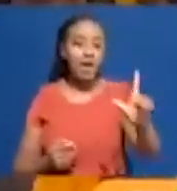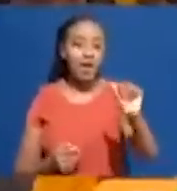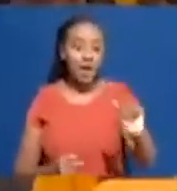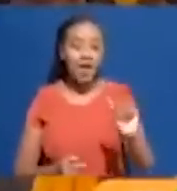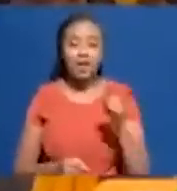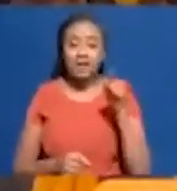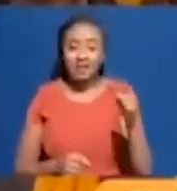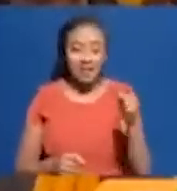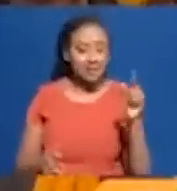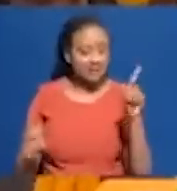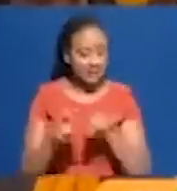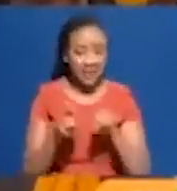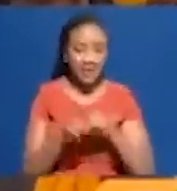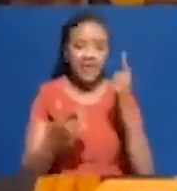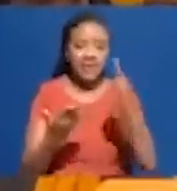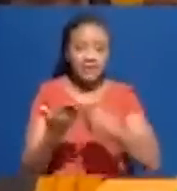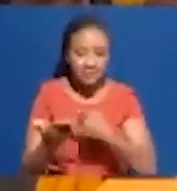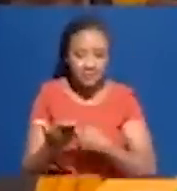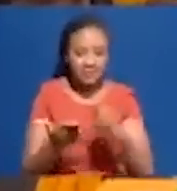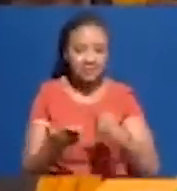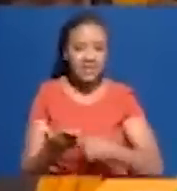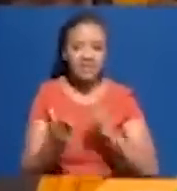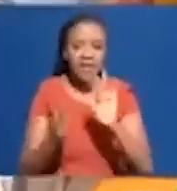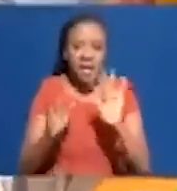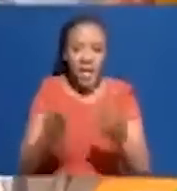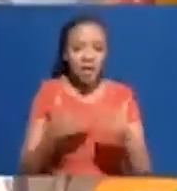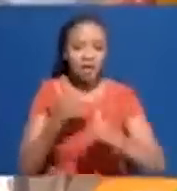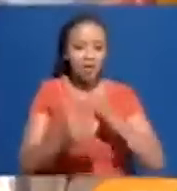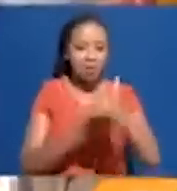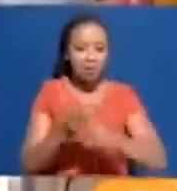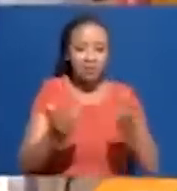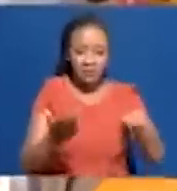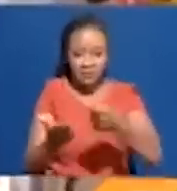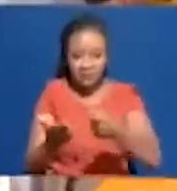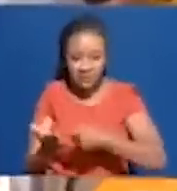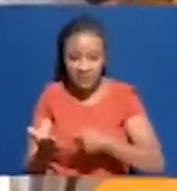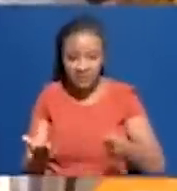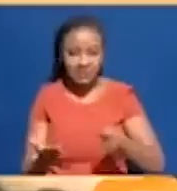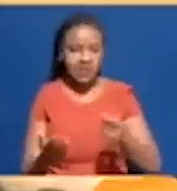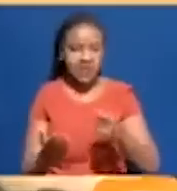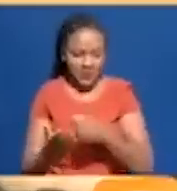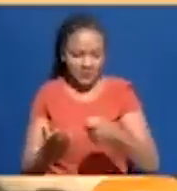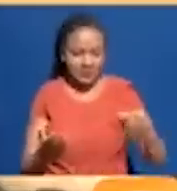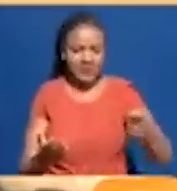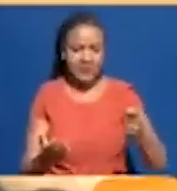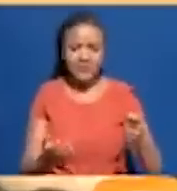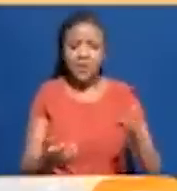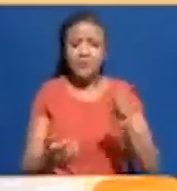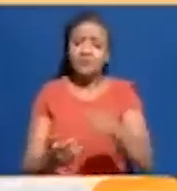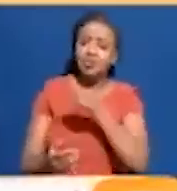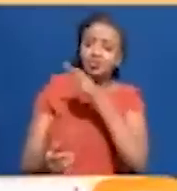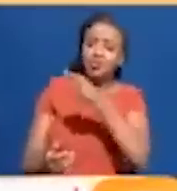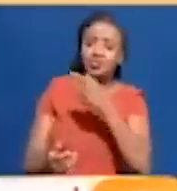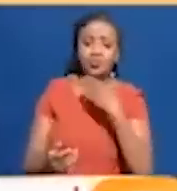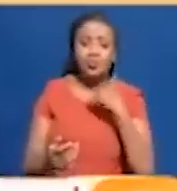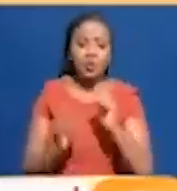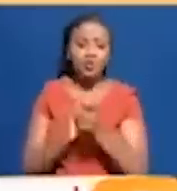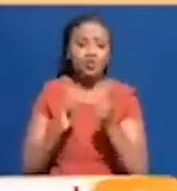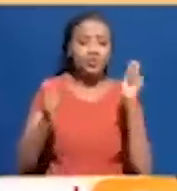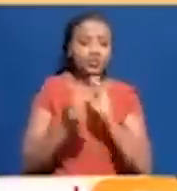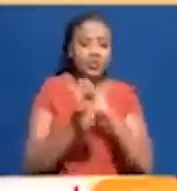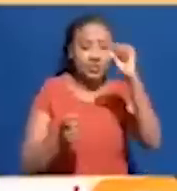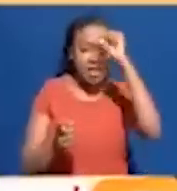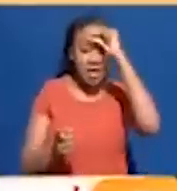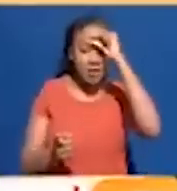of signatures, saying it is an attempt to get into power illegally. Kama wewe unataka kupindua serikali, wale